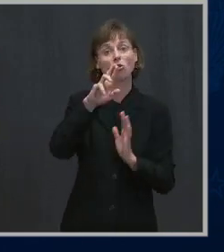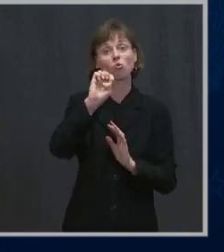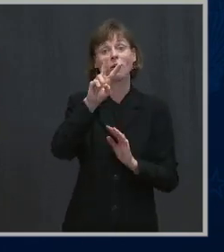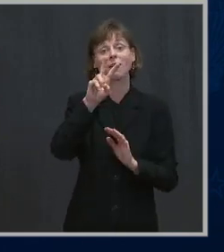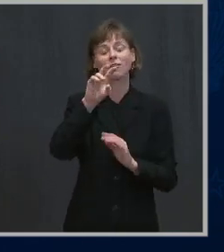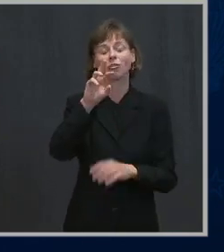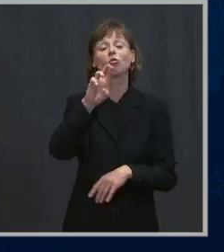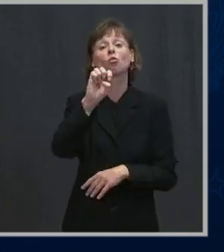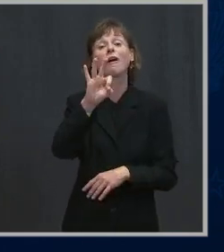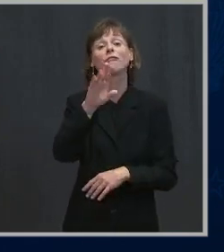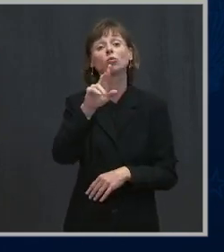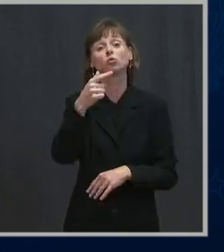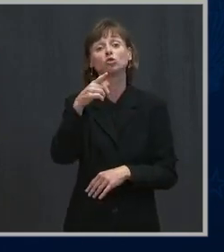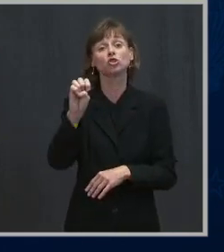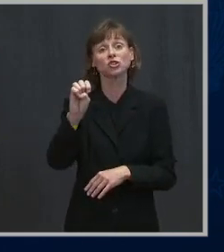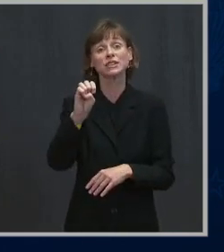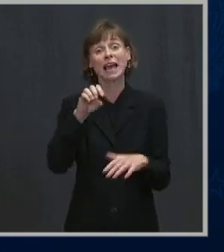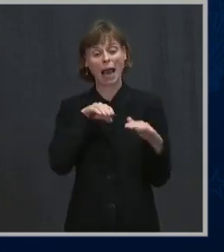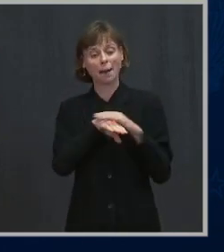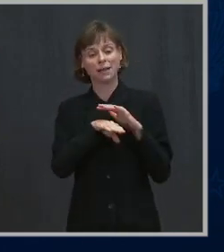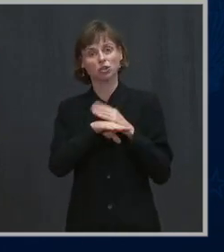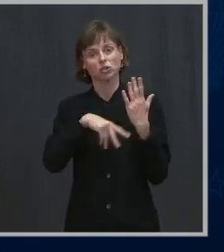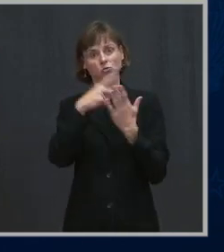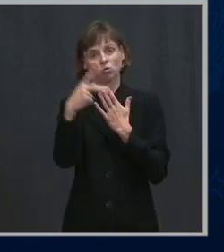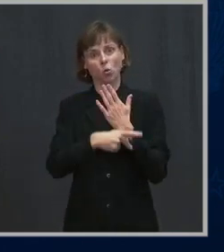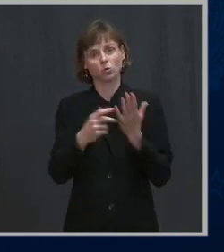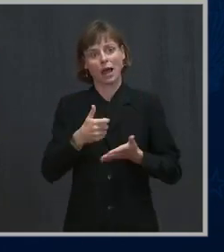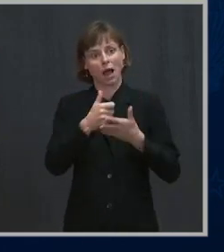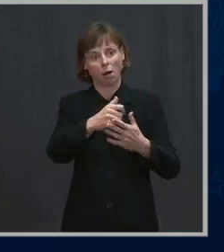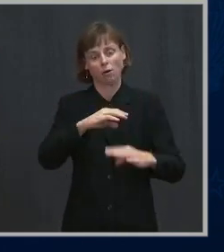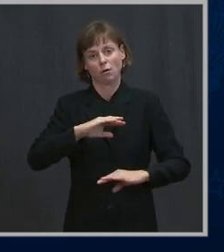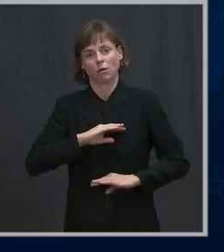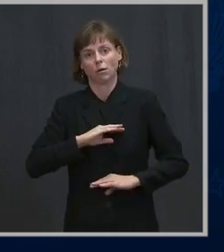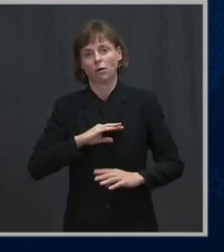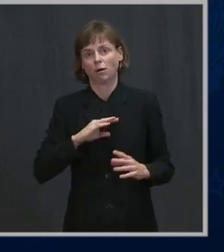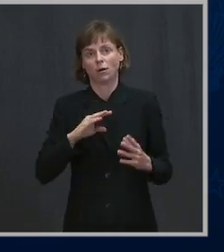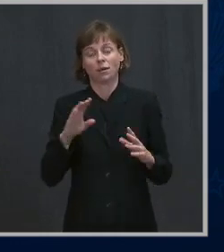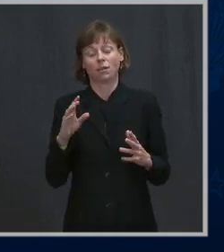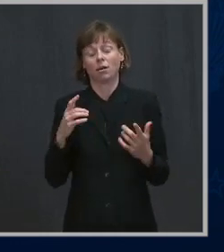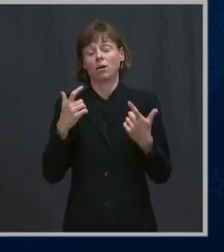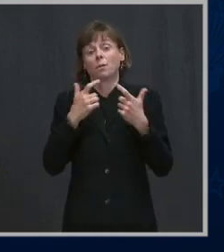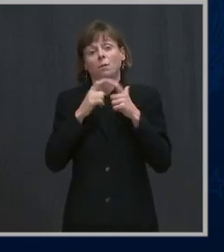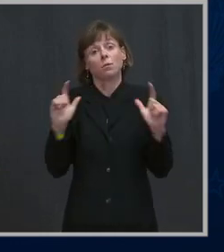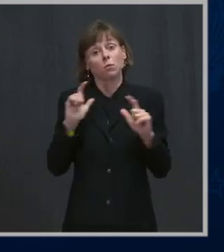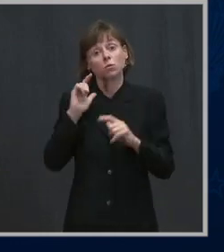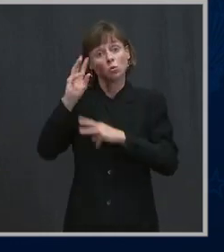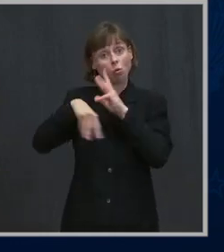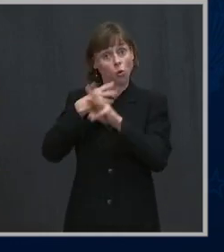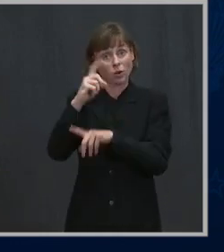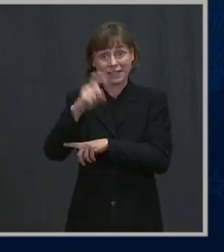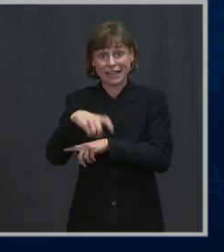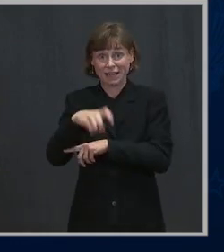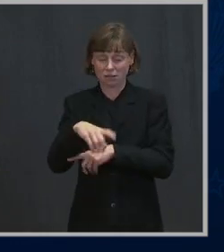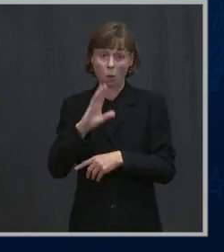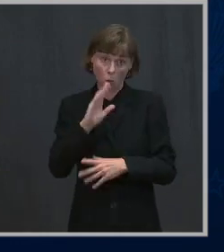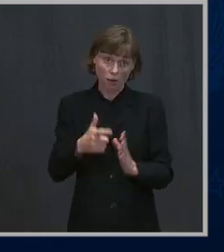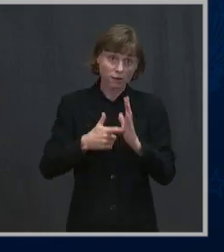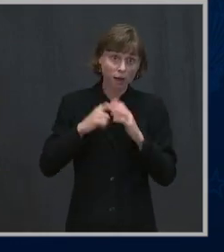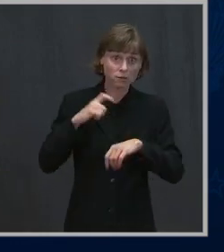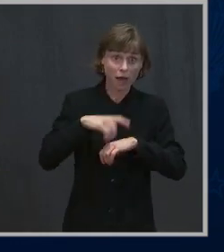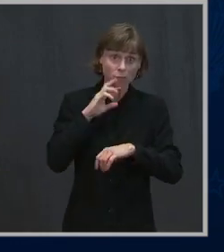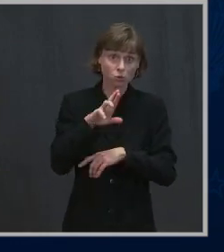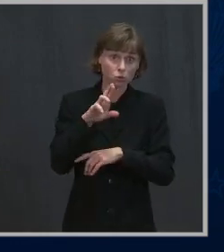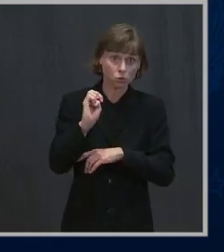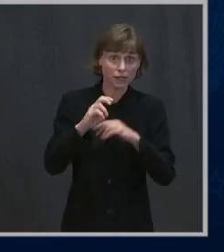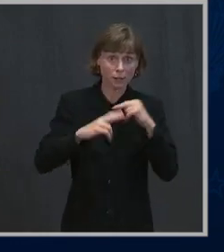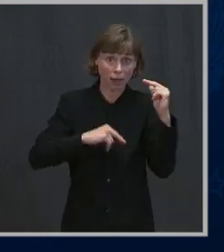program to help meet the unprecedented global need it's going to take time to rebuild what has been so